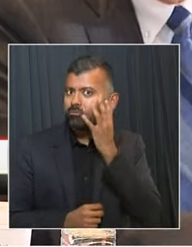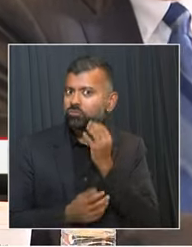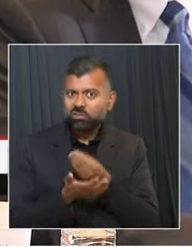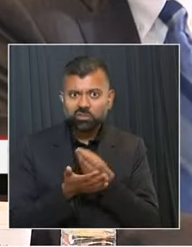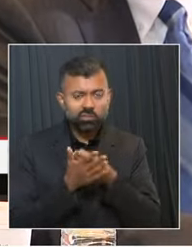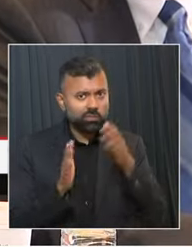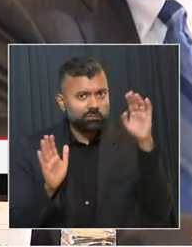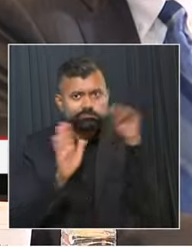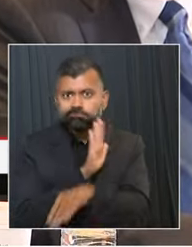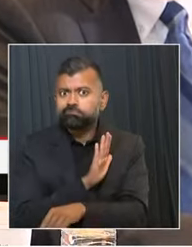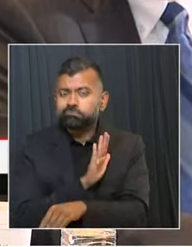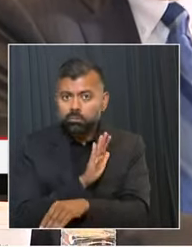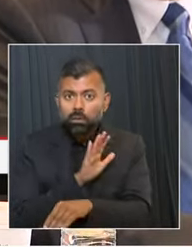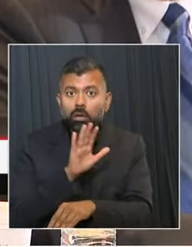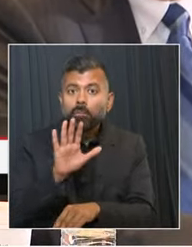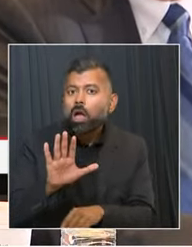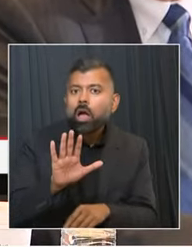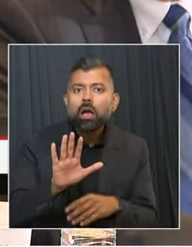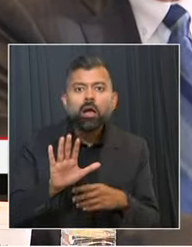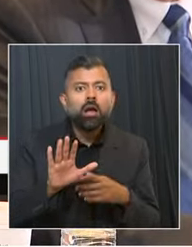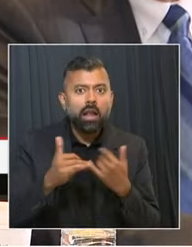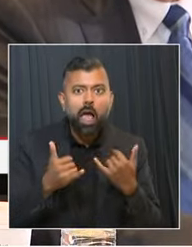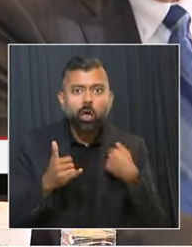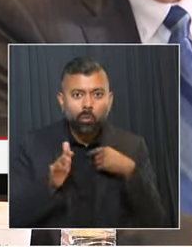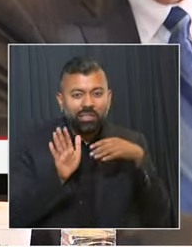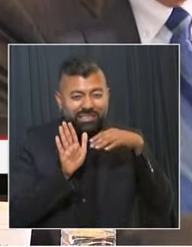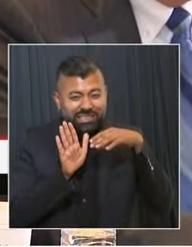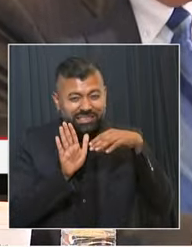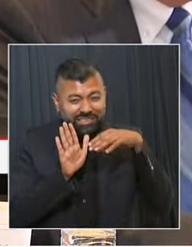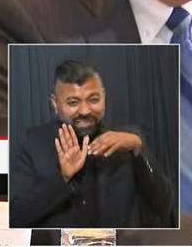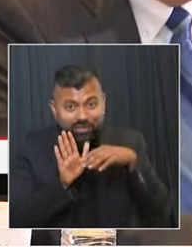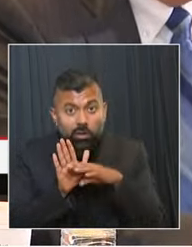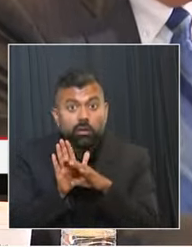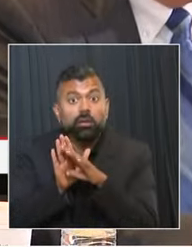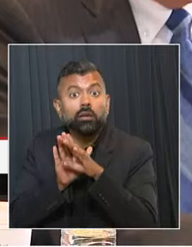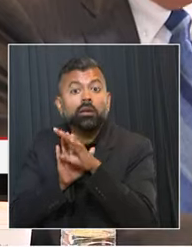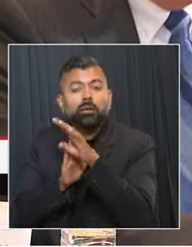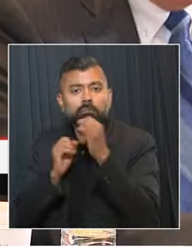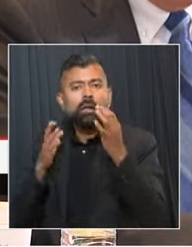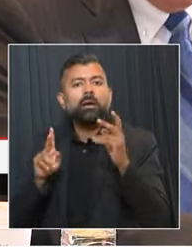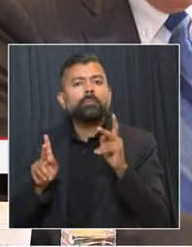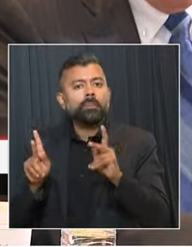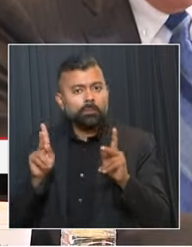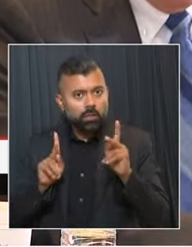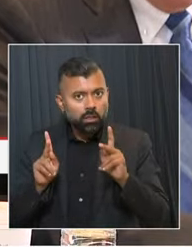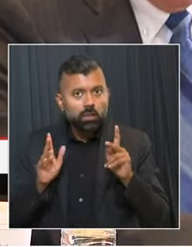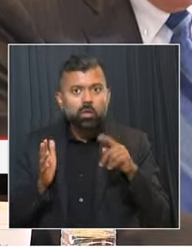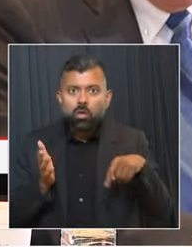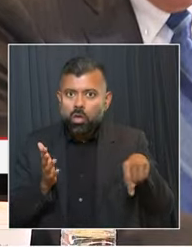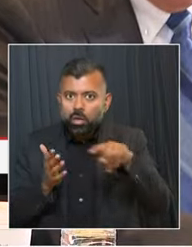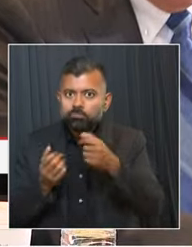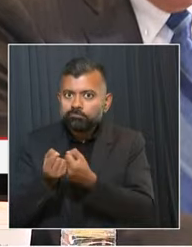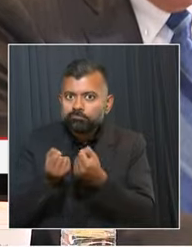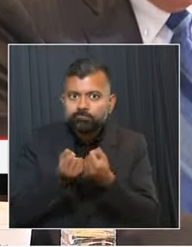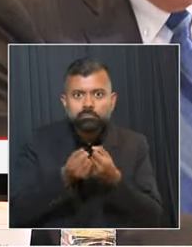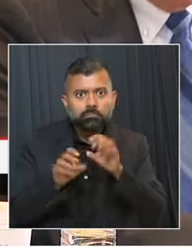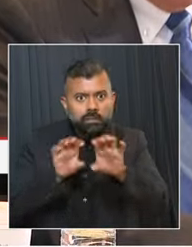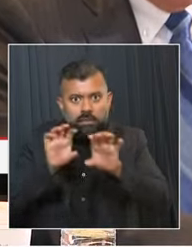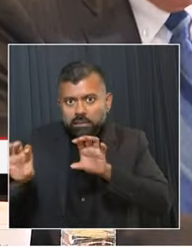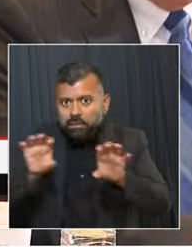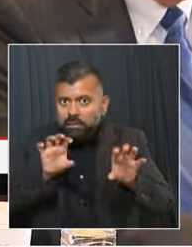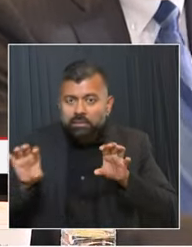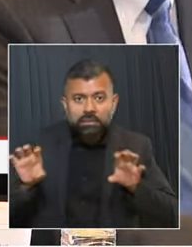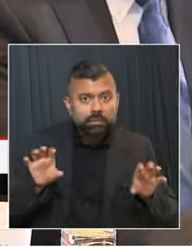longtime residents, including my family. And the question for us is how we dig out of this deficit this time in a way that